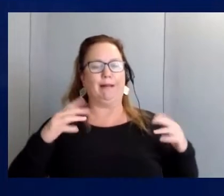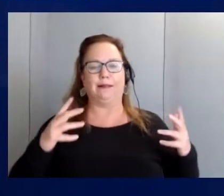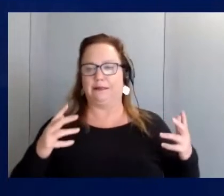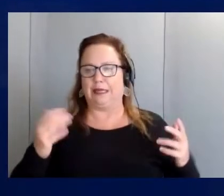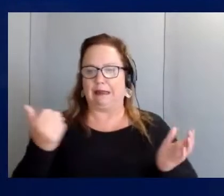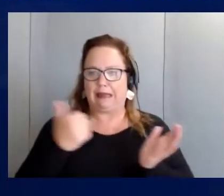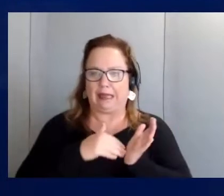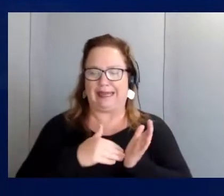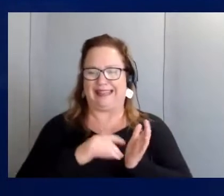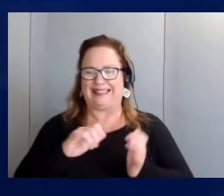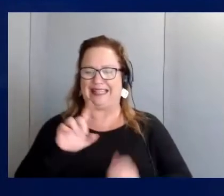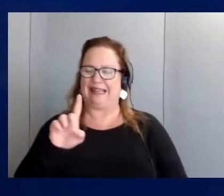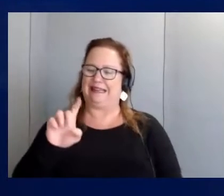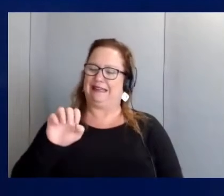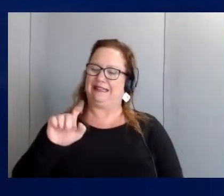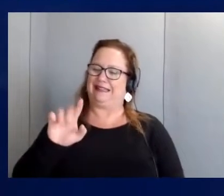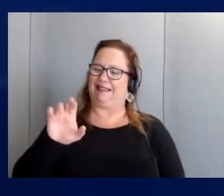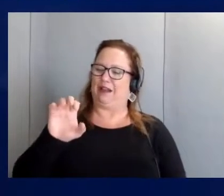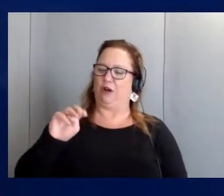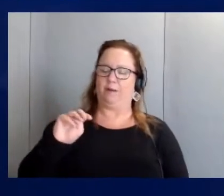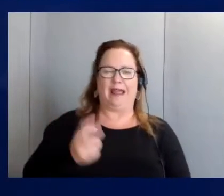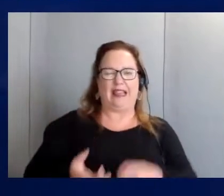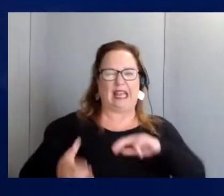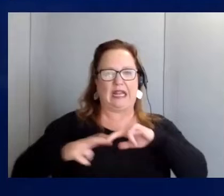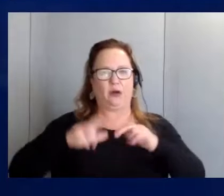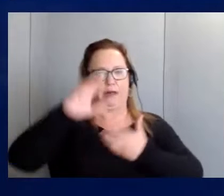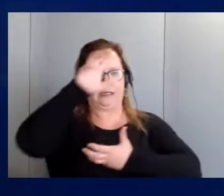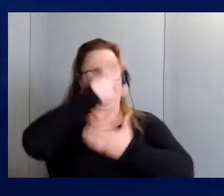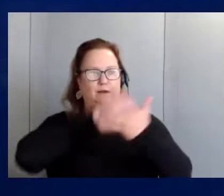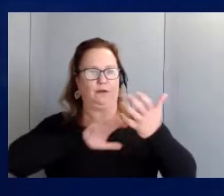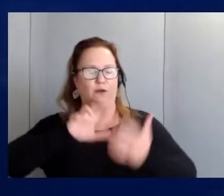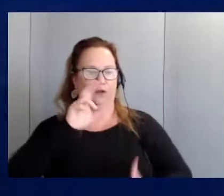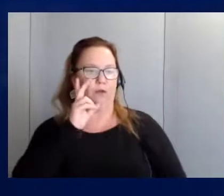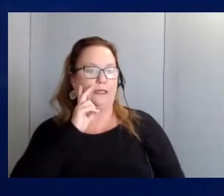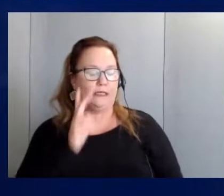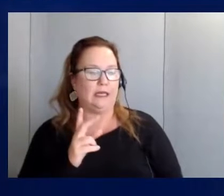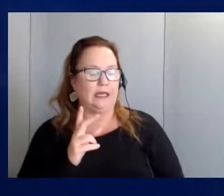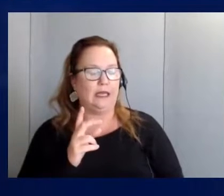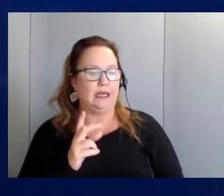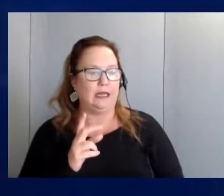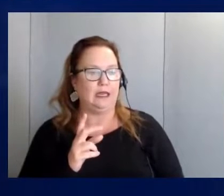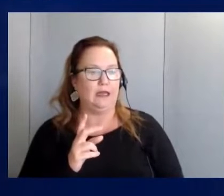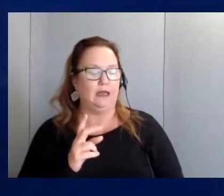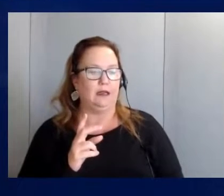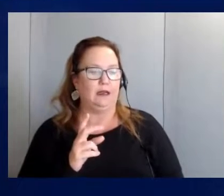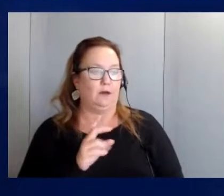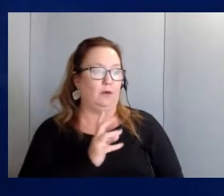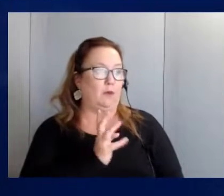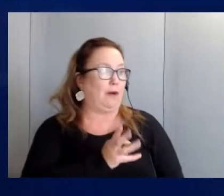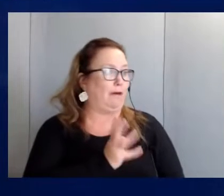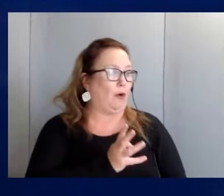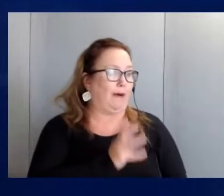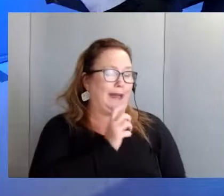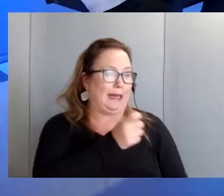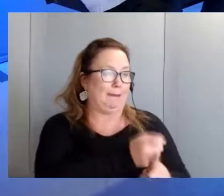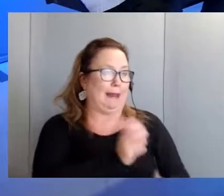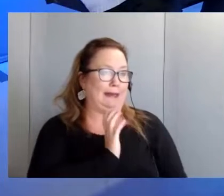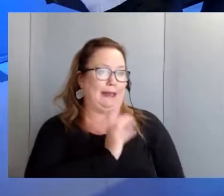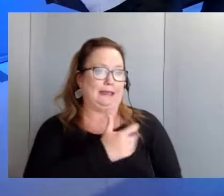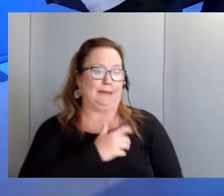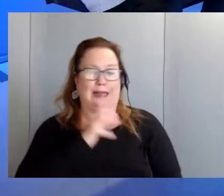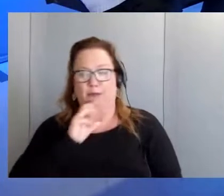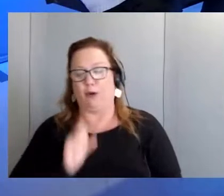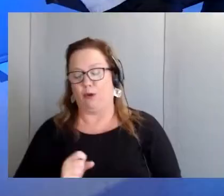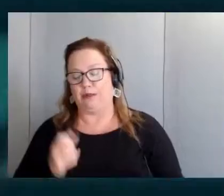of delirium, that increased confusion that we sometimes see with things that when we were 40 maybe didn't impact us at all. All right, well, this is a